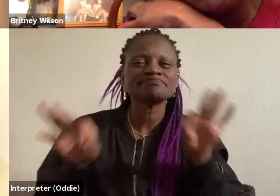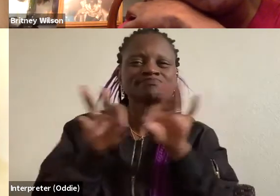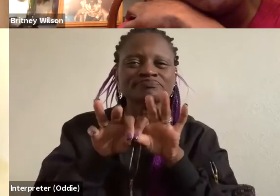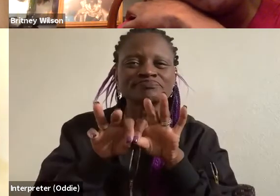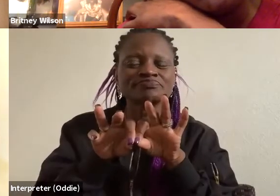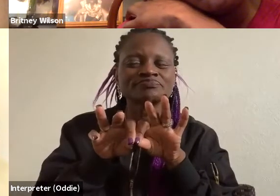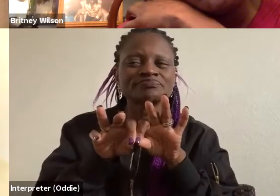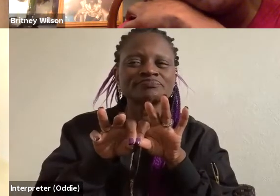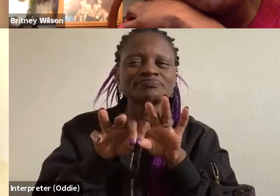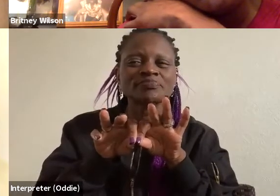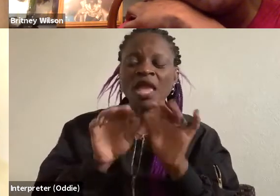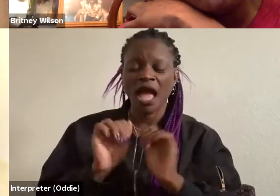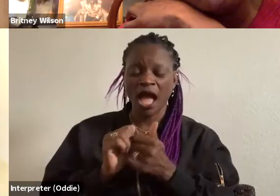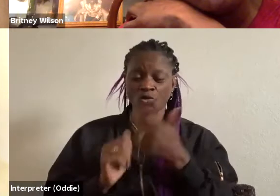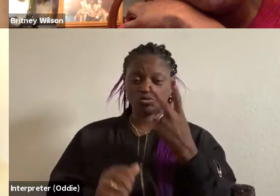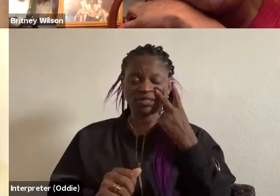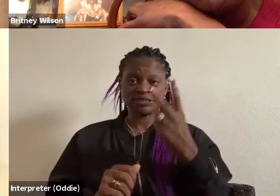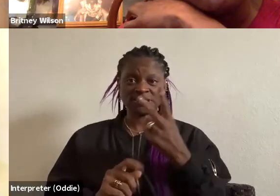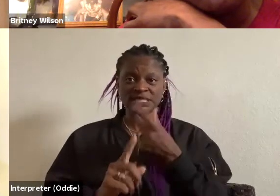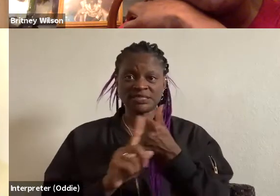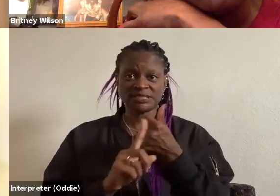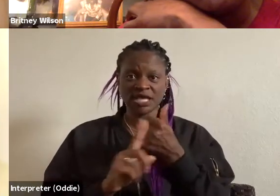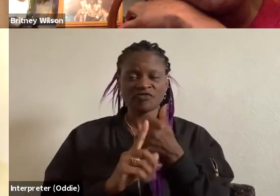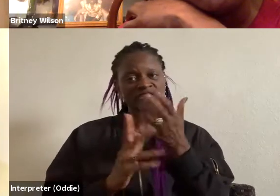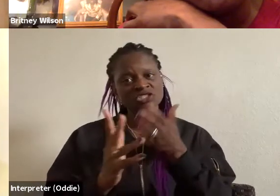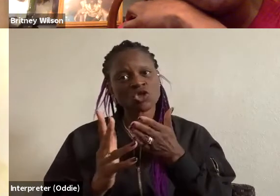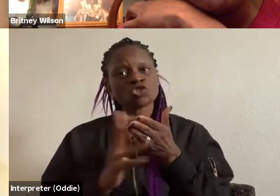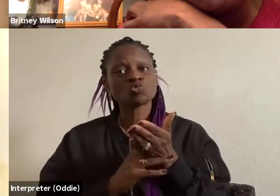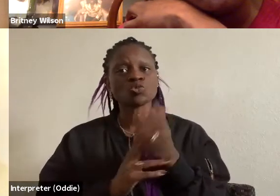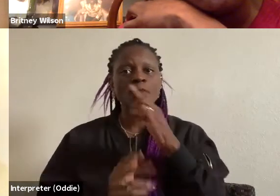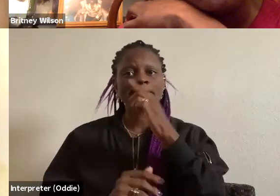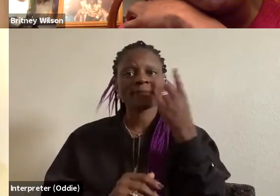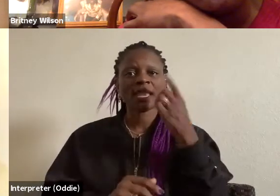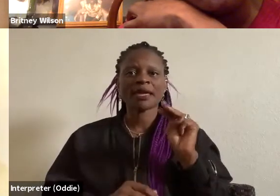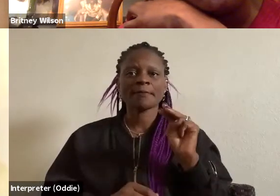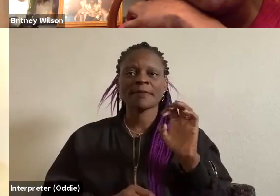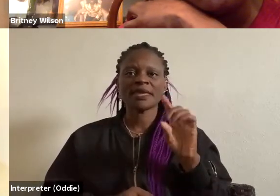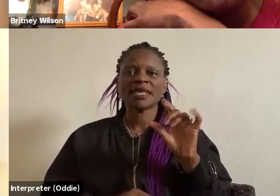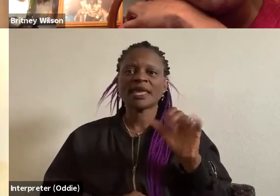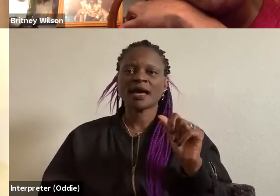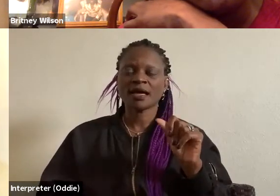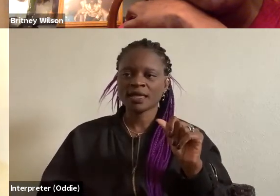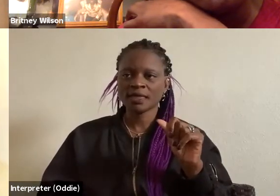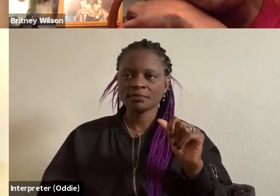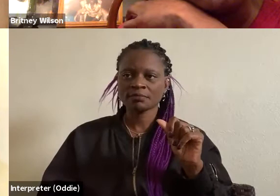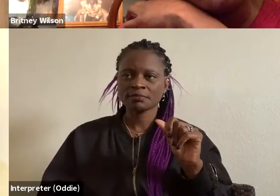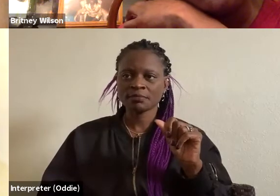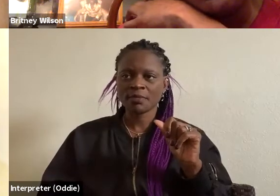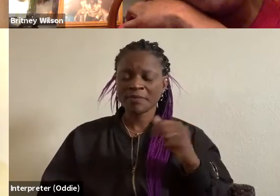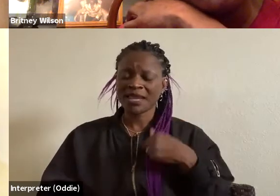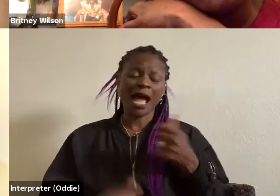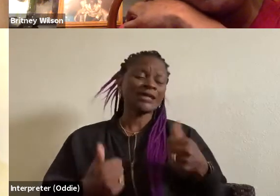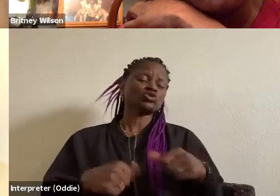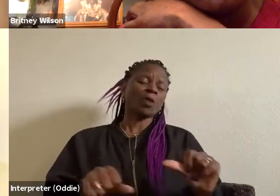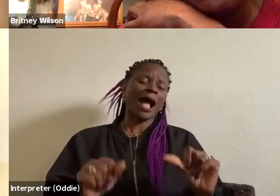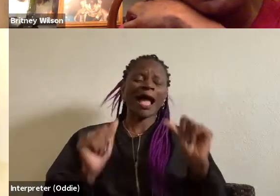ways in which we see ourselves can come through Black media. And I've always, I try to give people grace. I'm not as